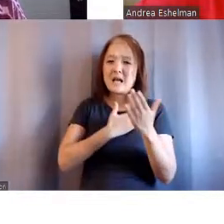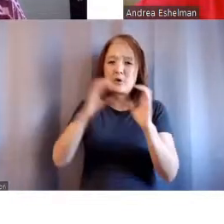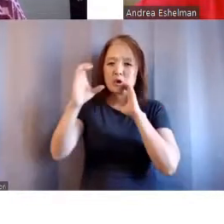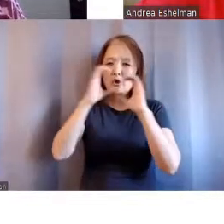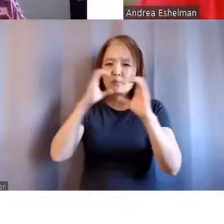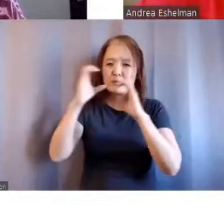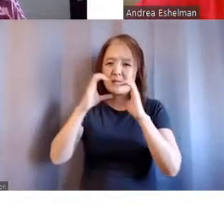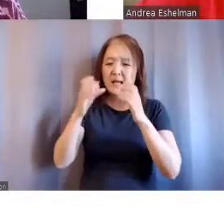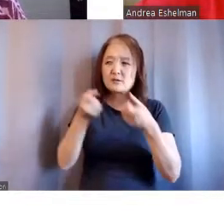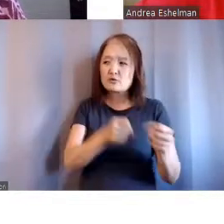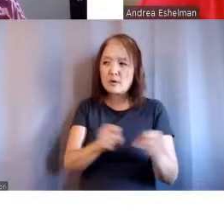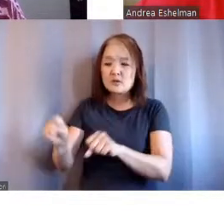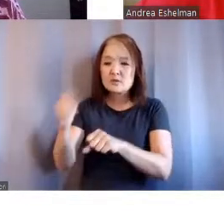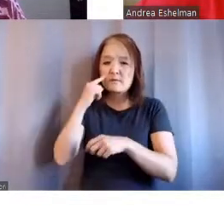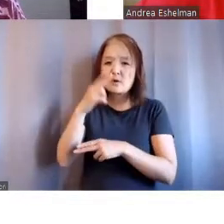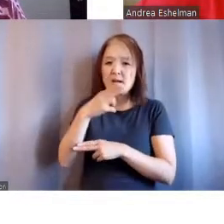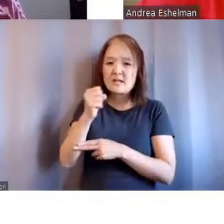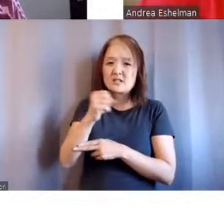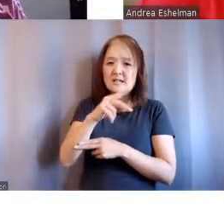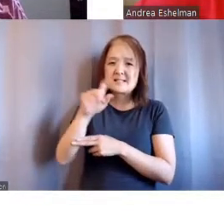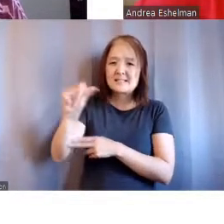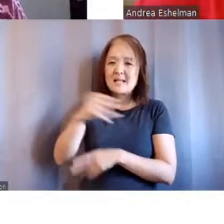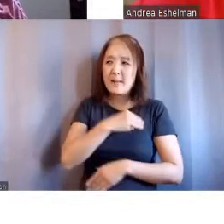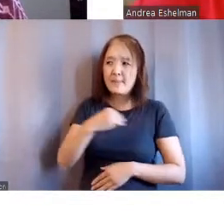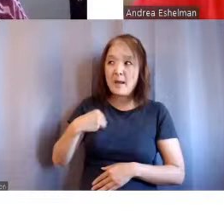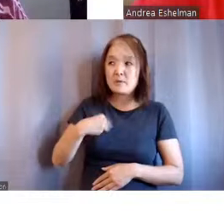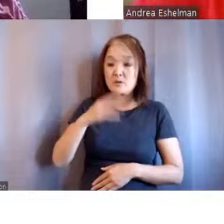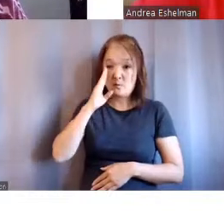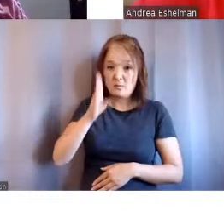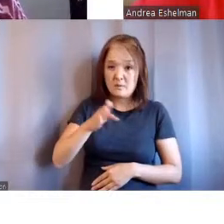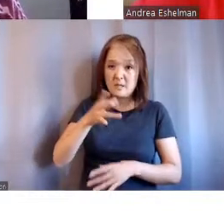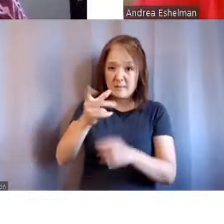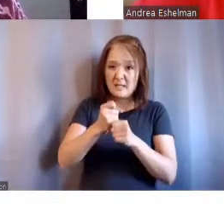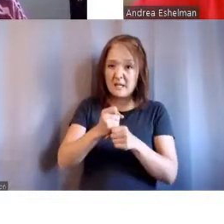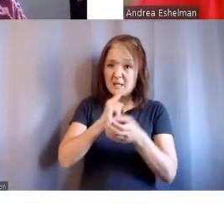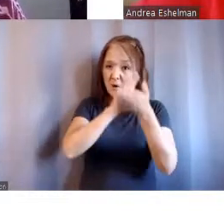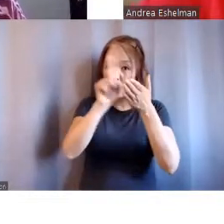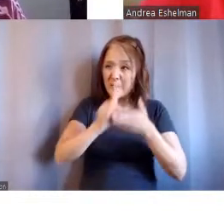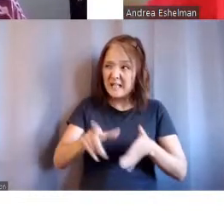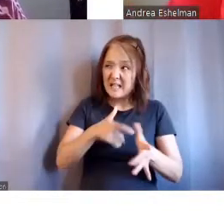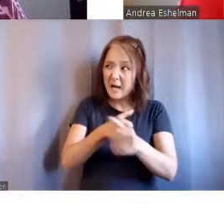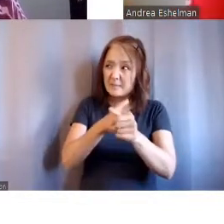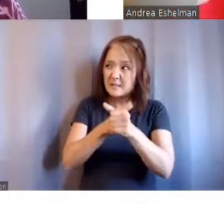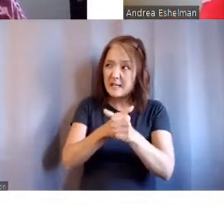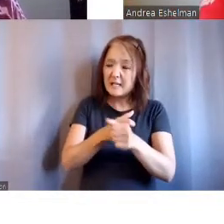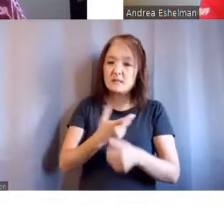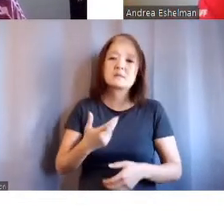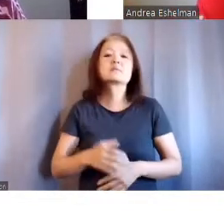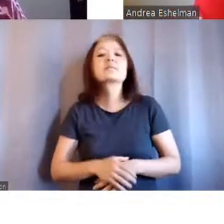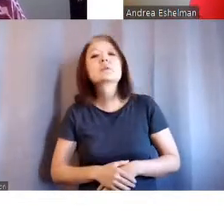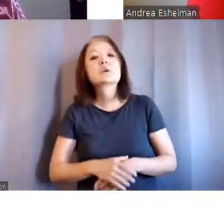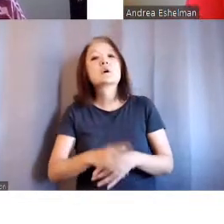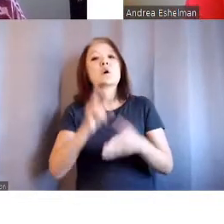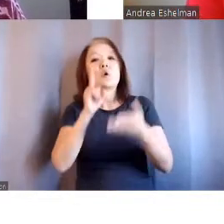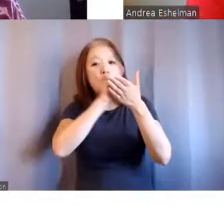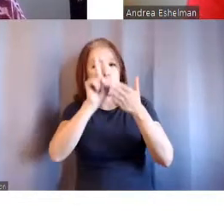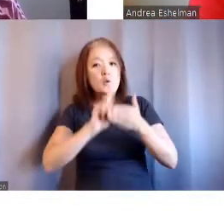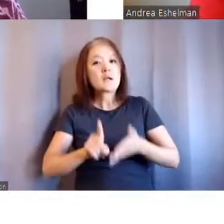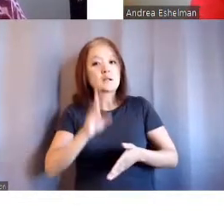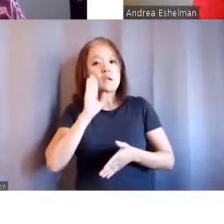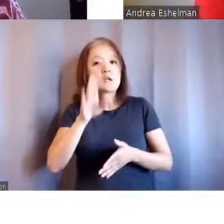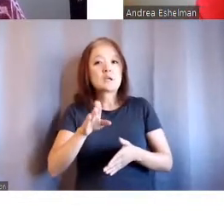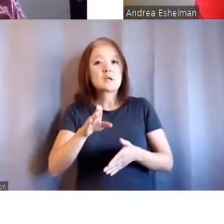HSTA over the summer with members? Will they be getting a weekly update or as needed? Yeah, so weekly update will happen